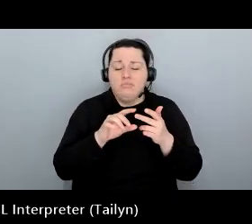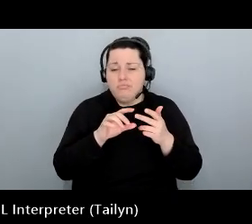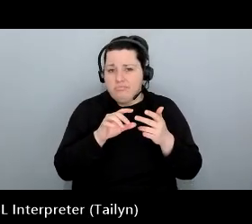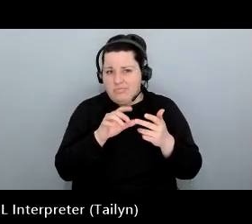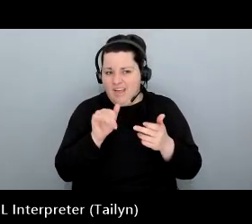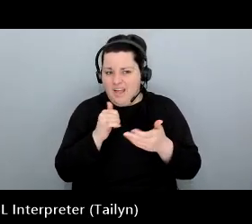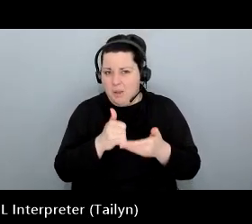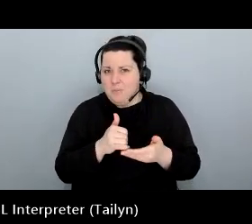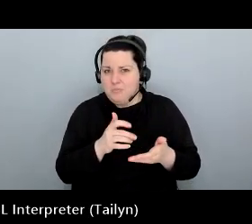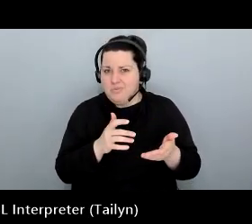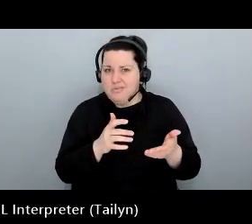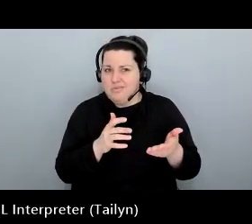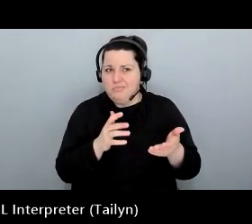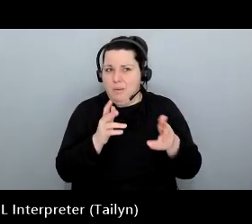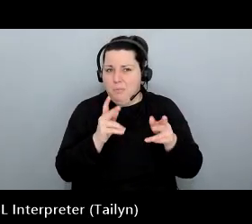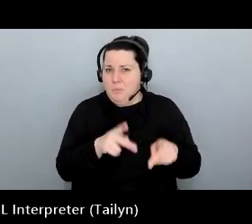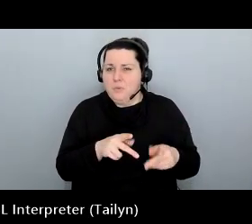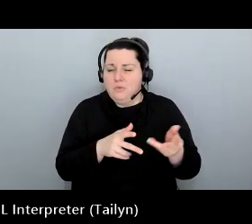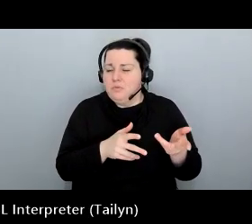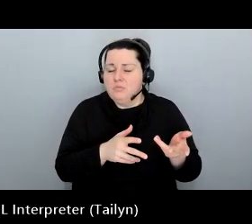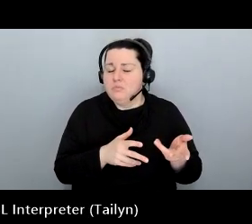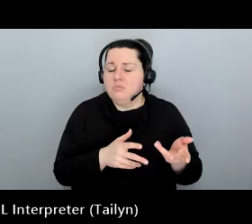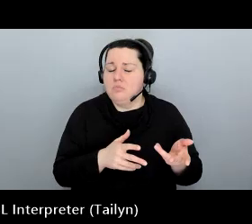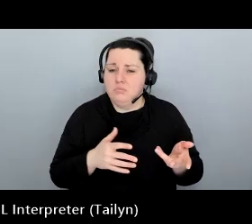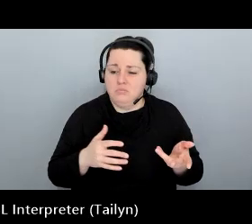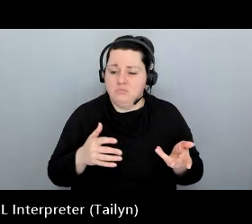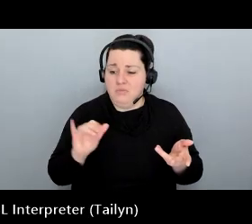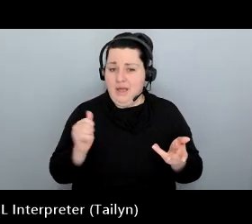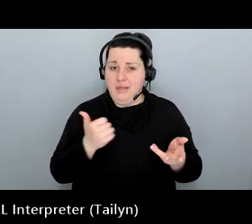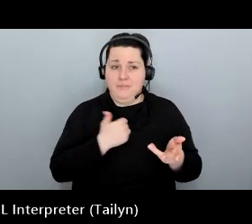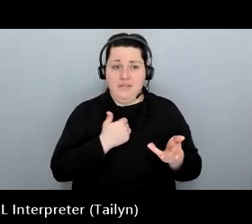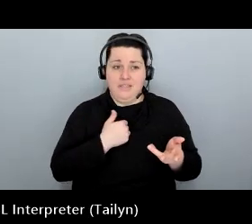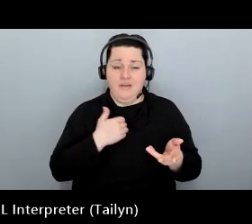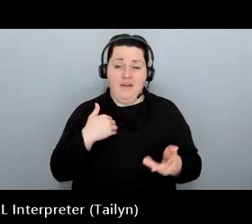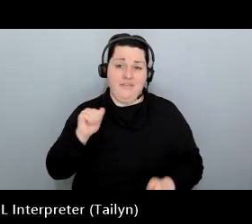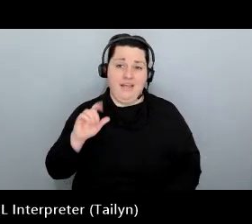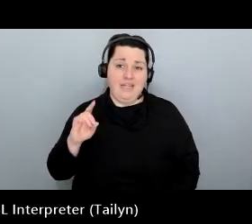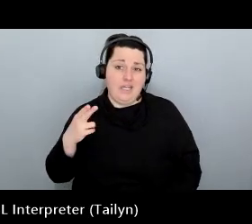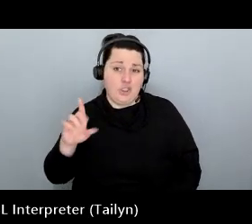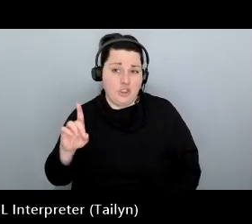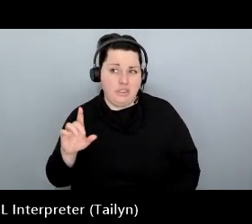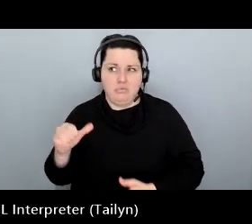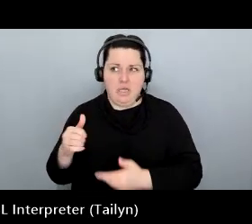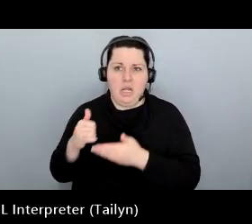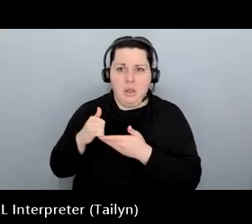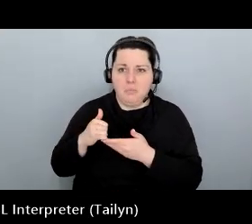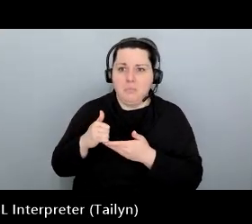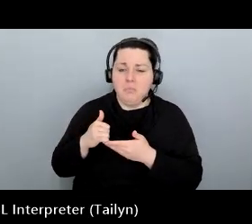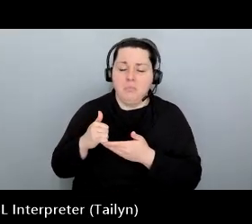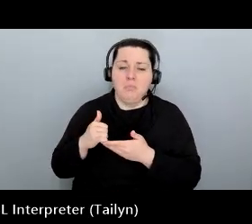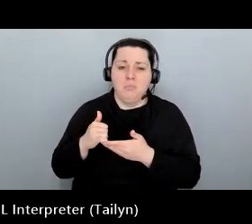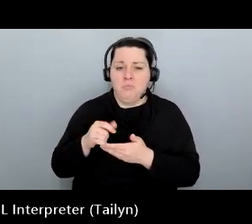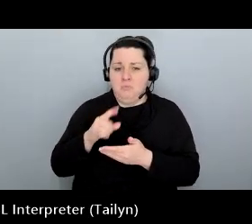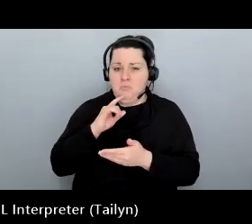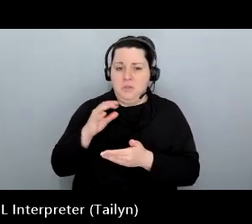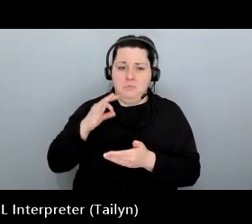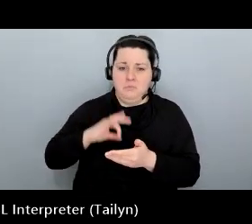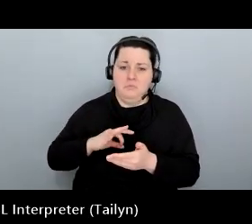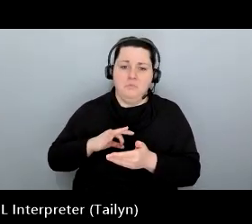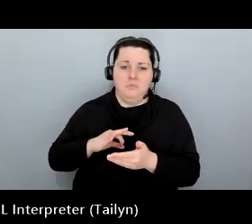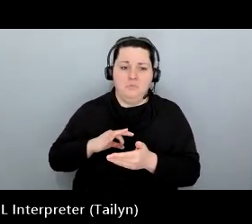helpful for, somebody with, like myself who has ADHD, right? And is very useful in terms of doing